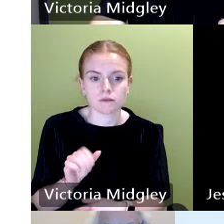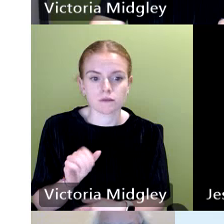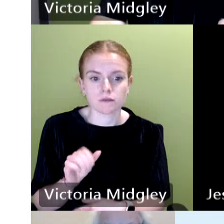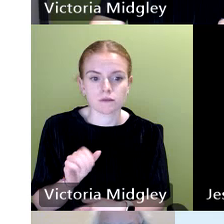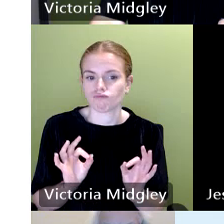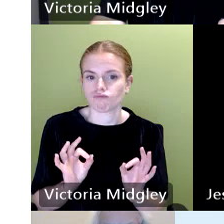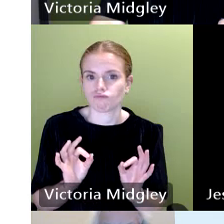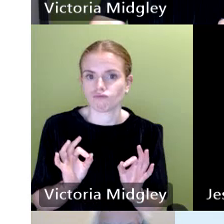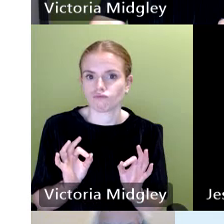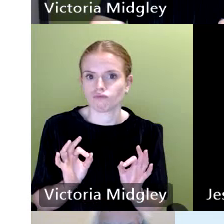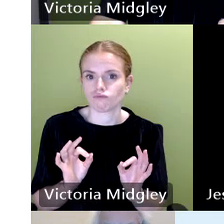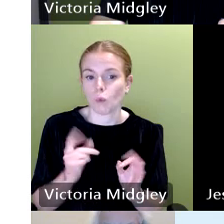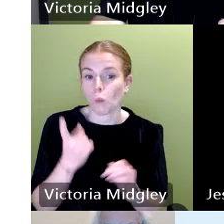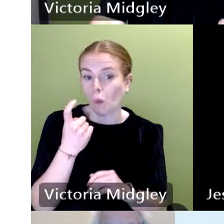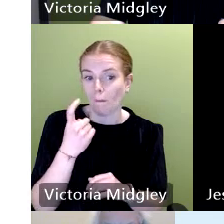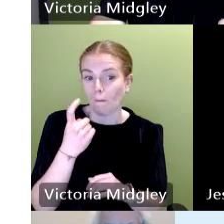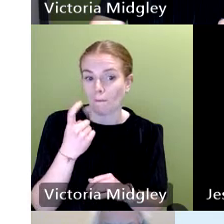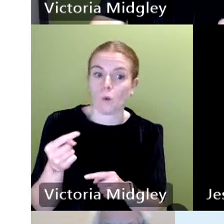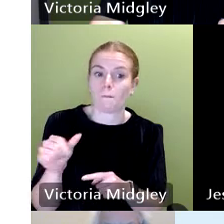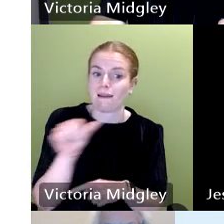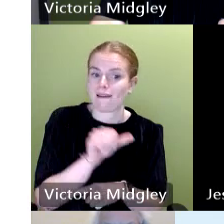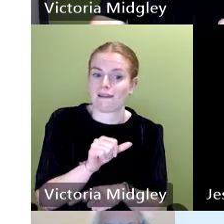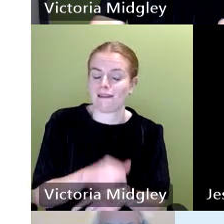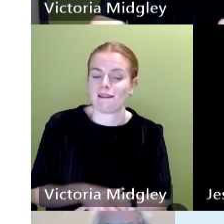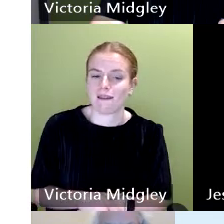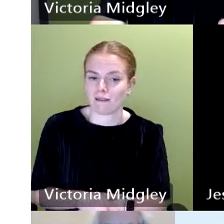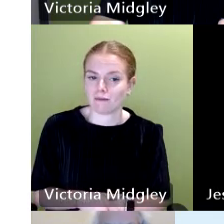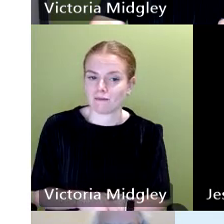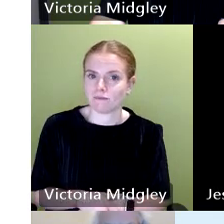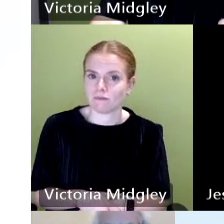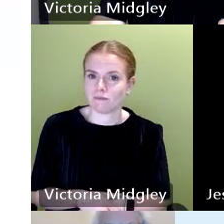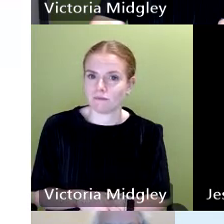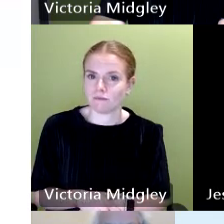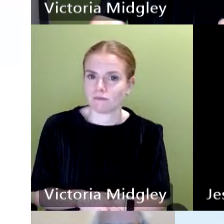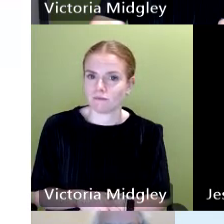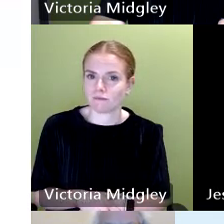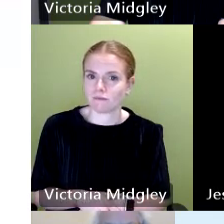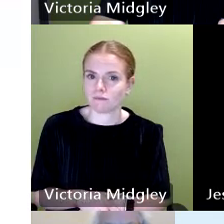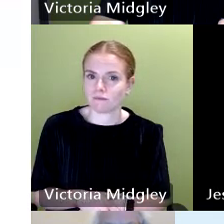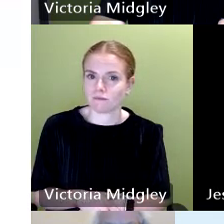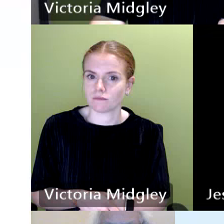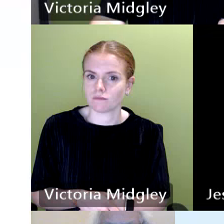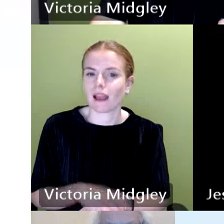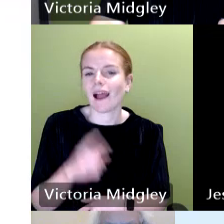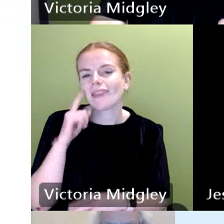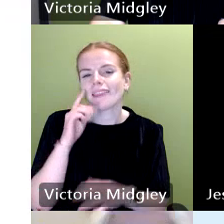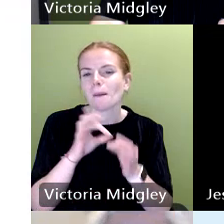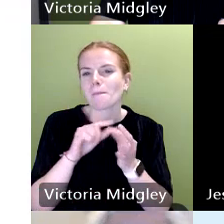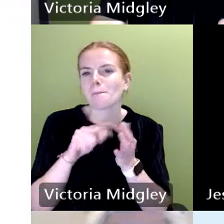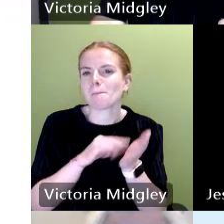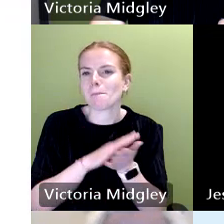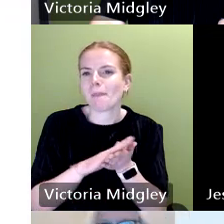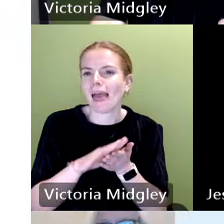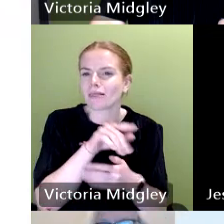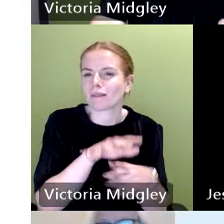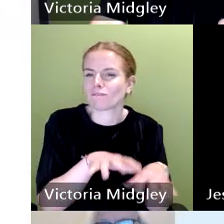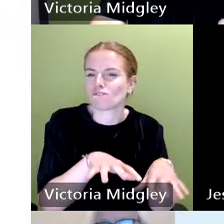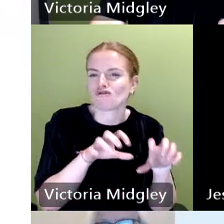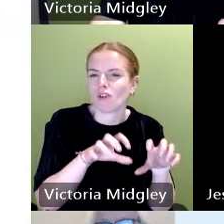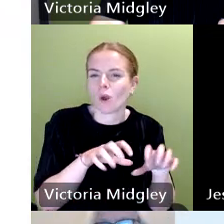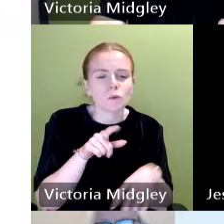Now go one more. I've got a feeling Beth's frozen. Mark, Yeah. have you got access